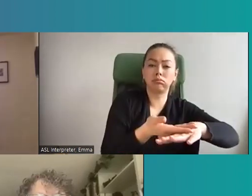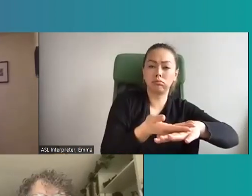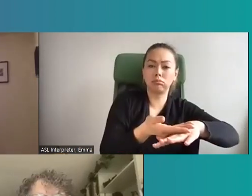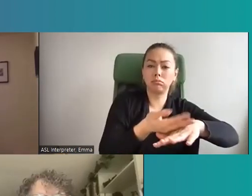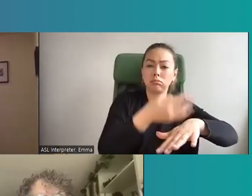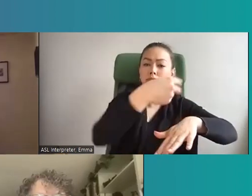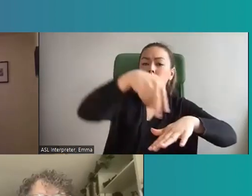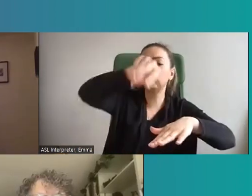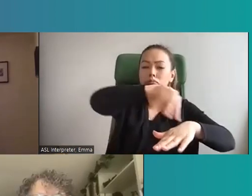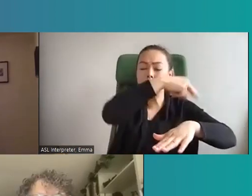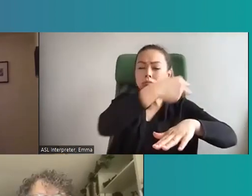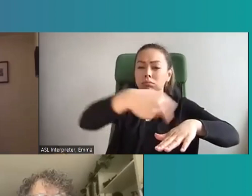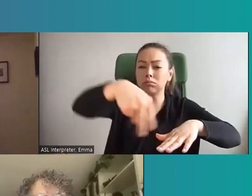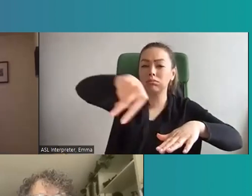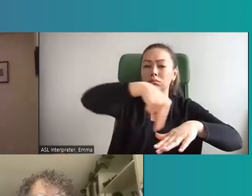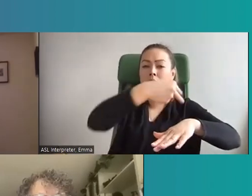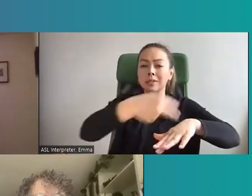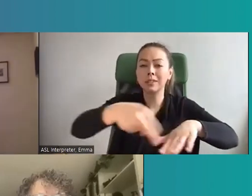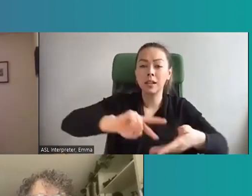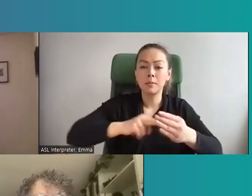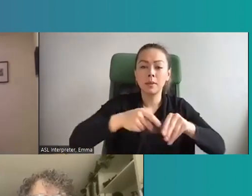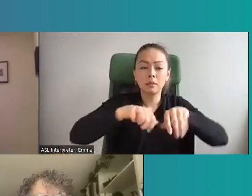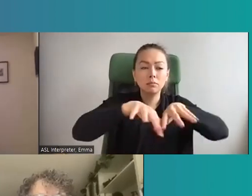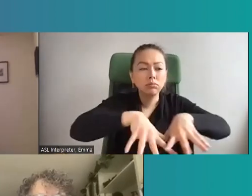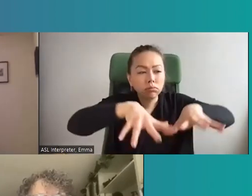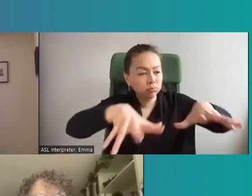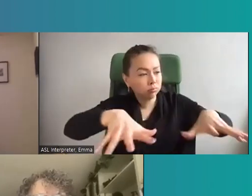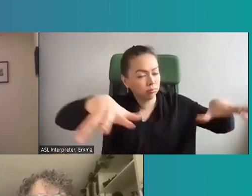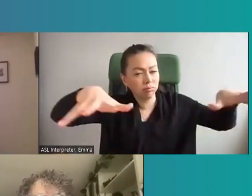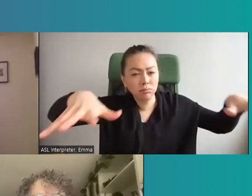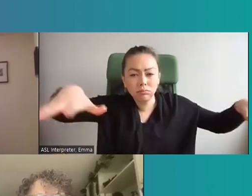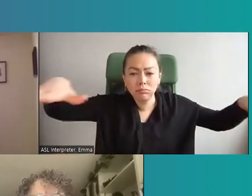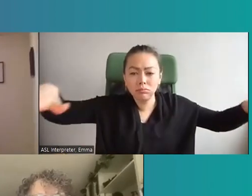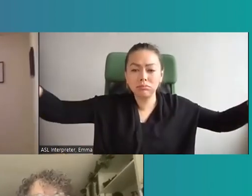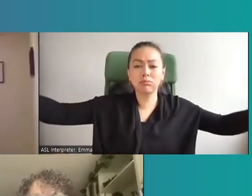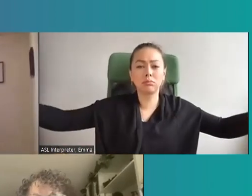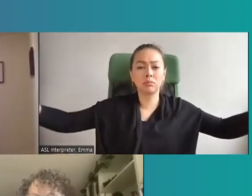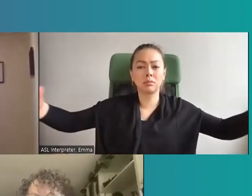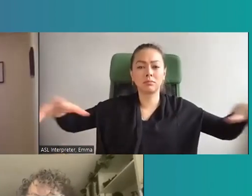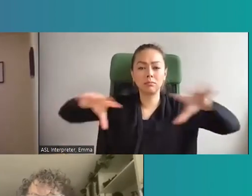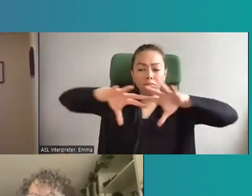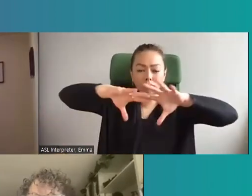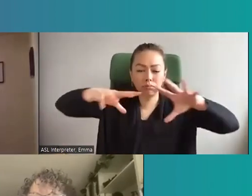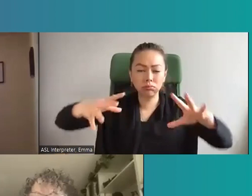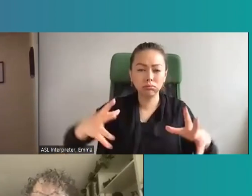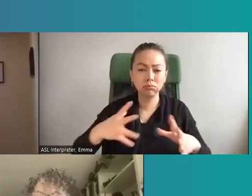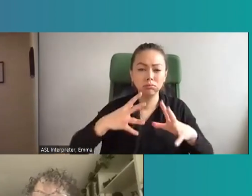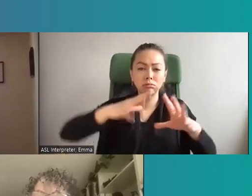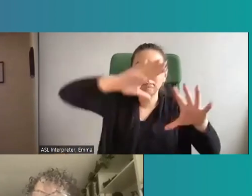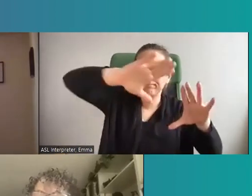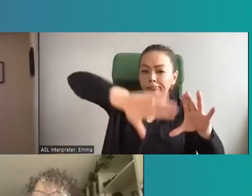the turtle's back. And so now we have all of this great creation of North America.